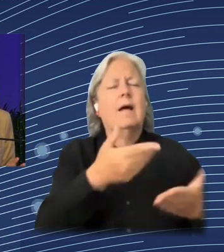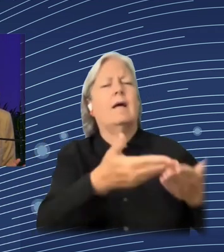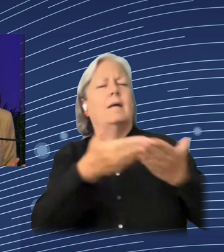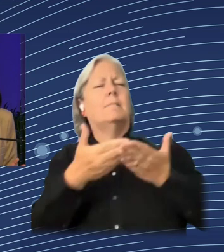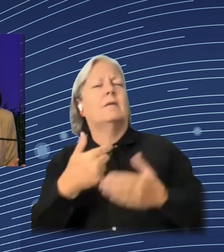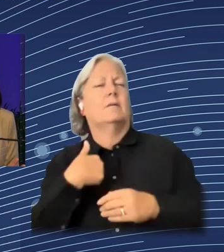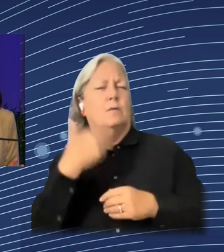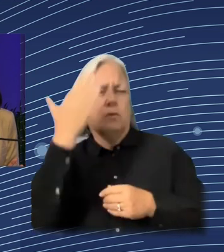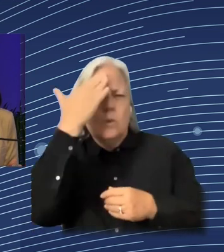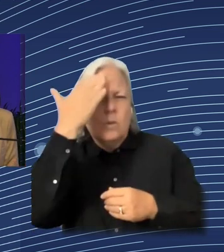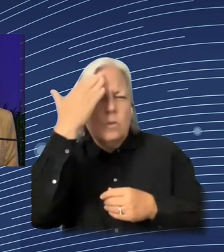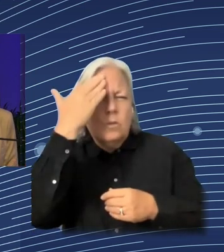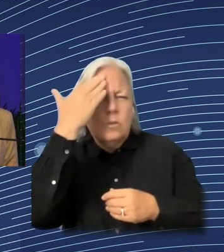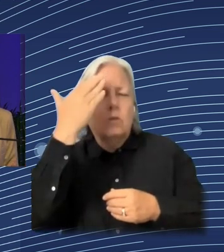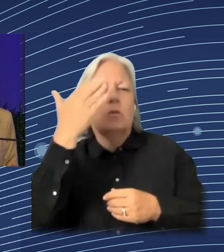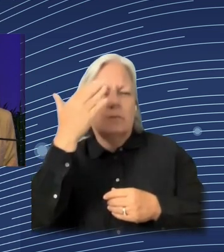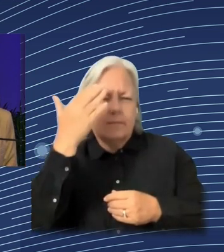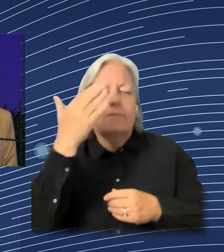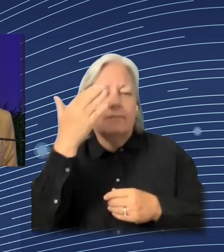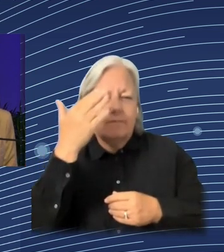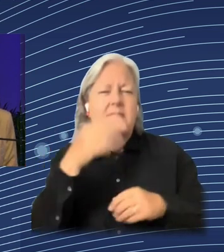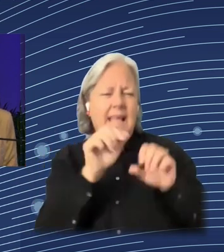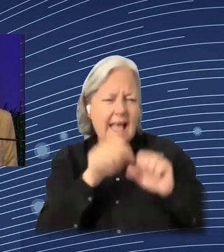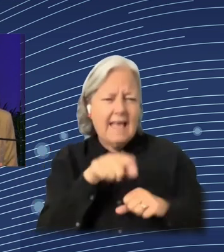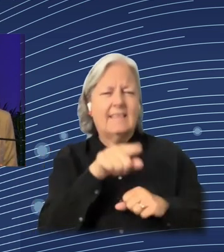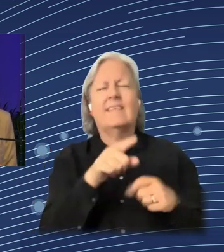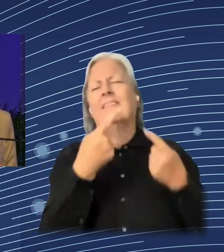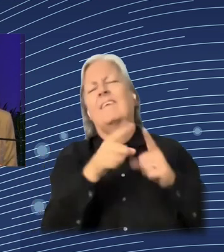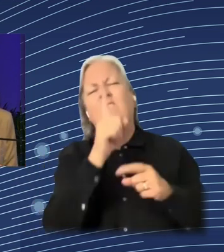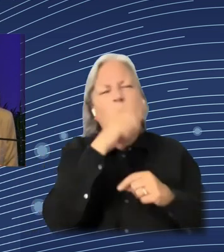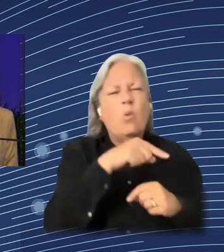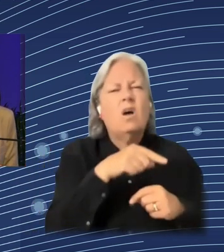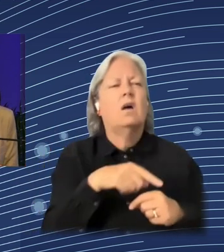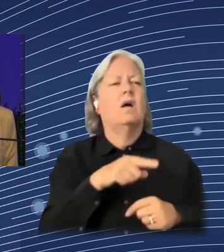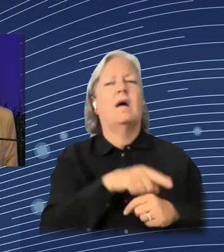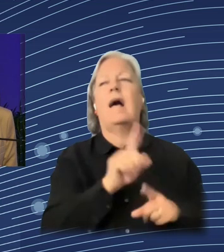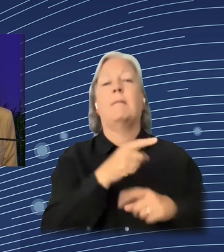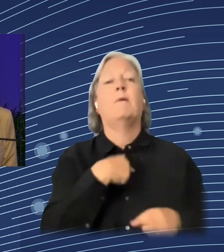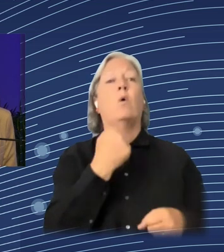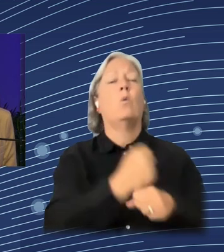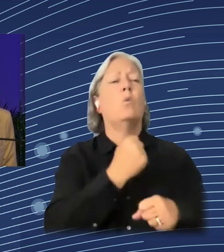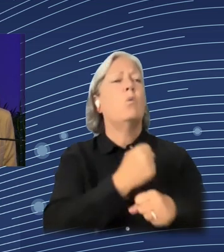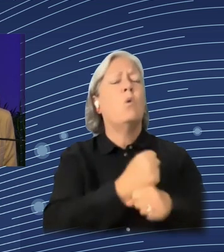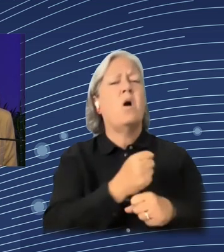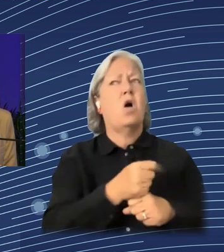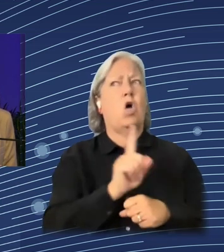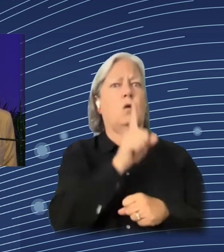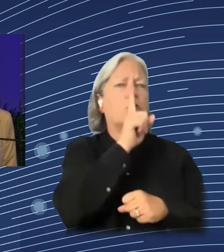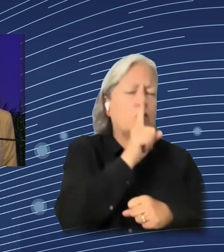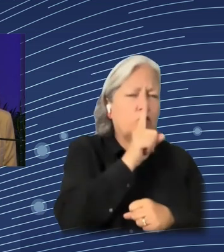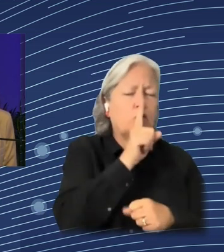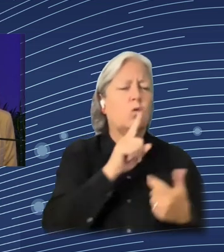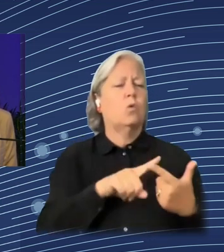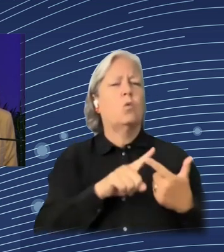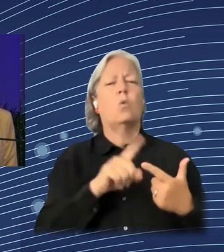will allow us to predict many kind of frauds like undeclared work or violation of collective agreements